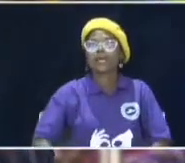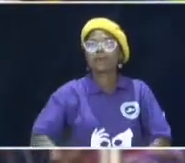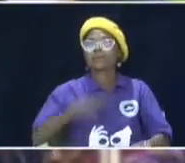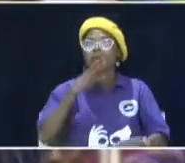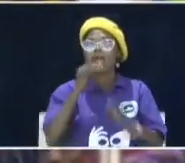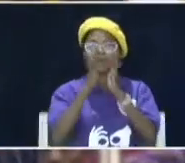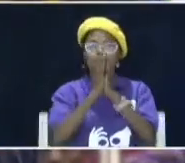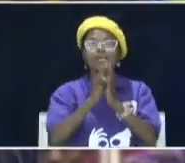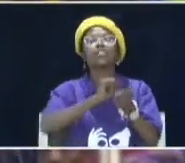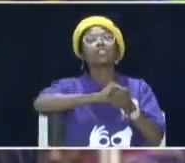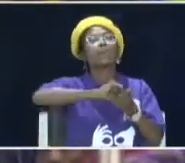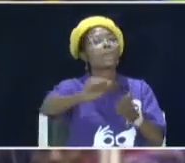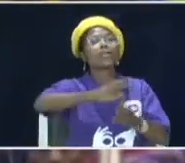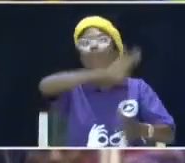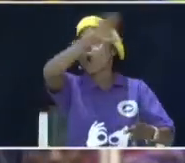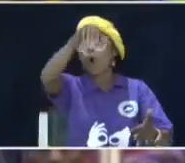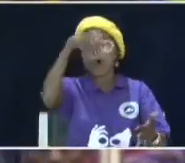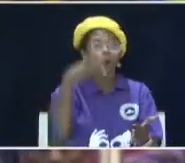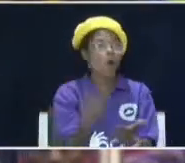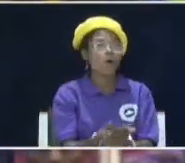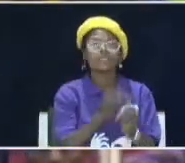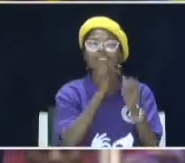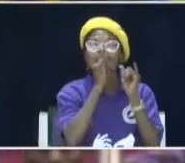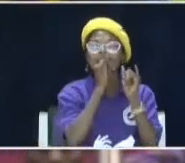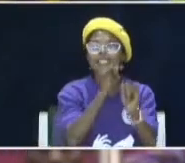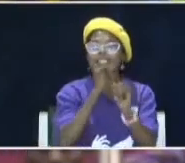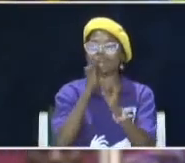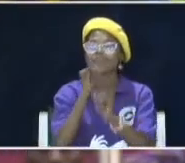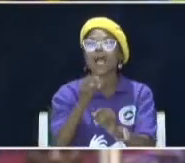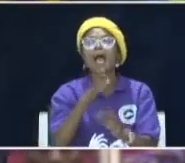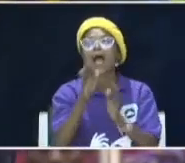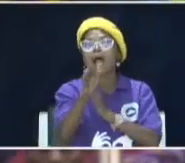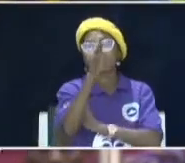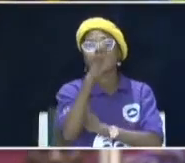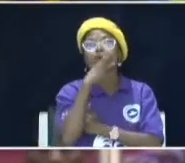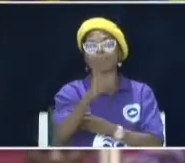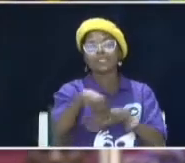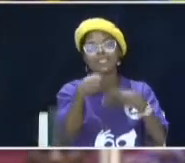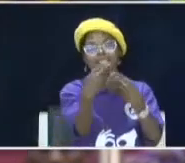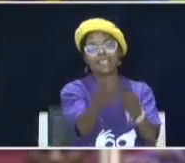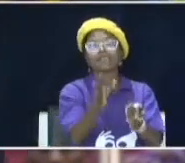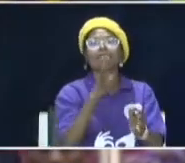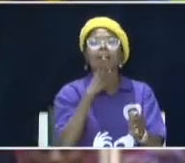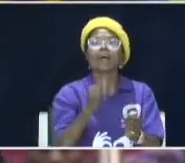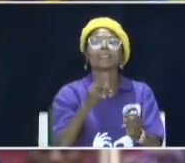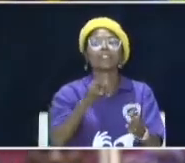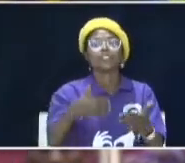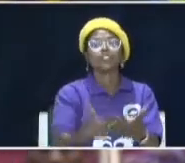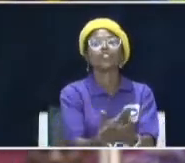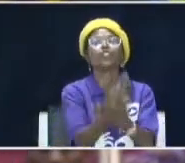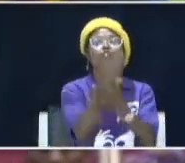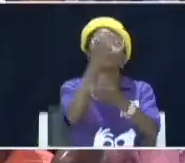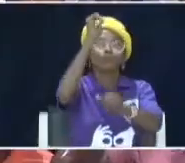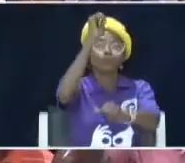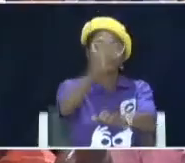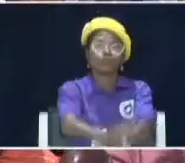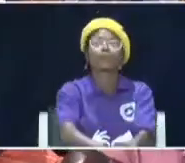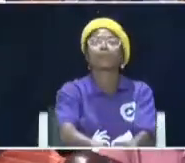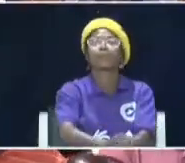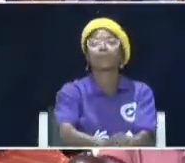She passed every stage of the interview, and God gave her a new job.